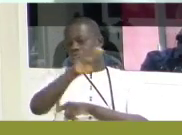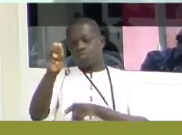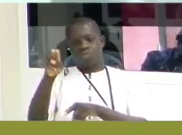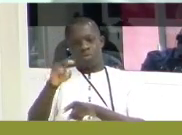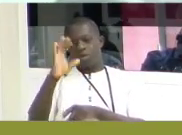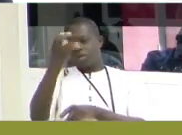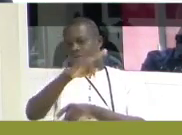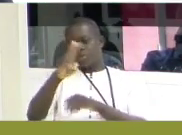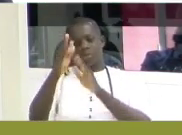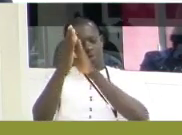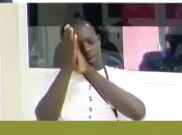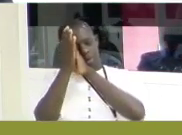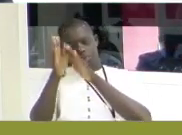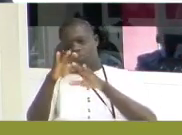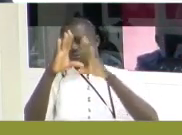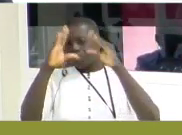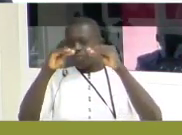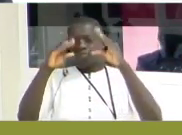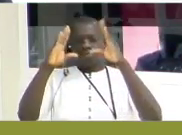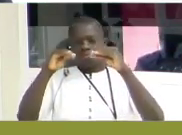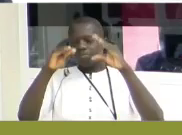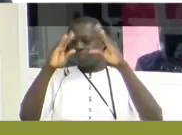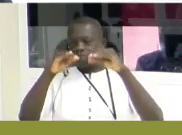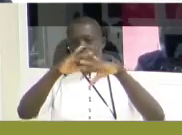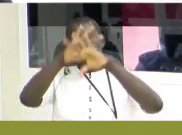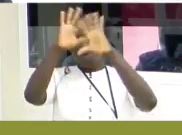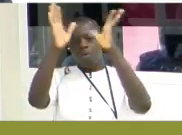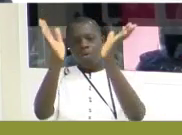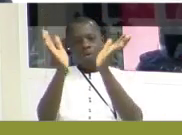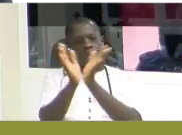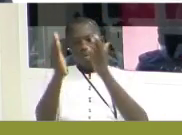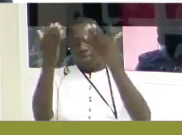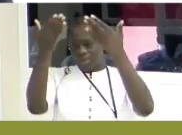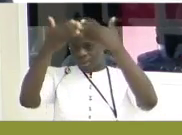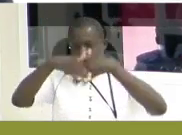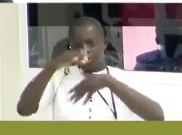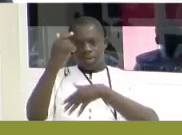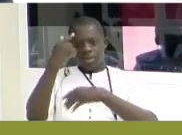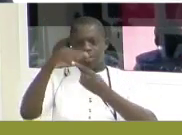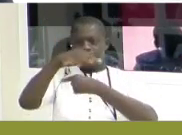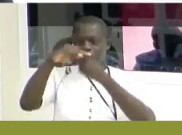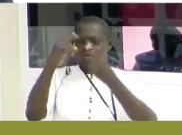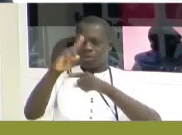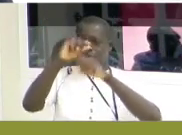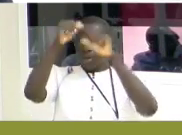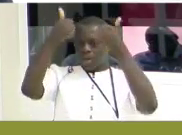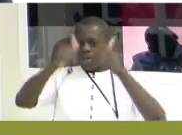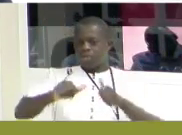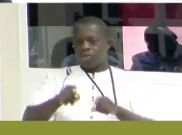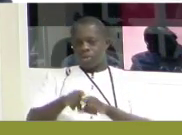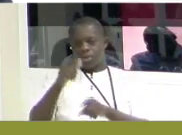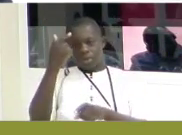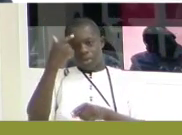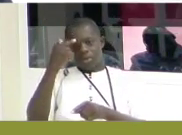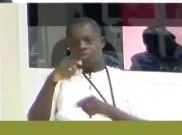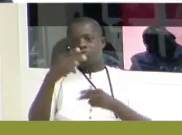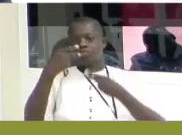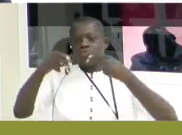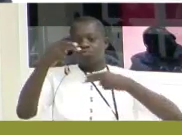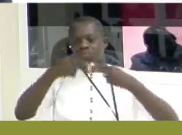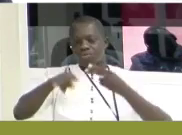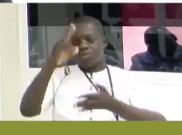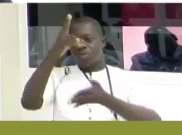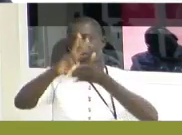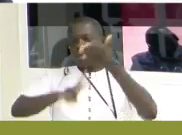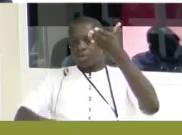just chatting the whole night, thinking of what is going to happen to us next, thinking of whether the stories we've been reading in the papers or what we've been